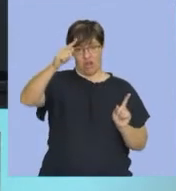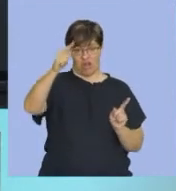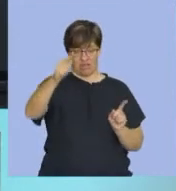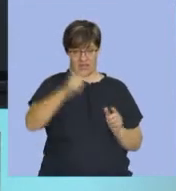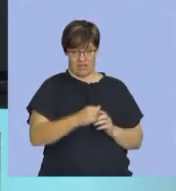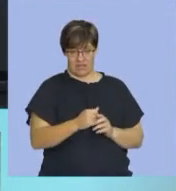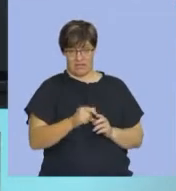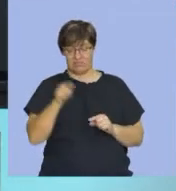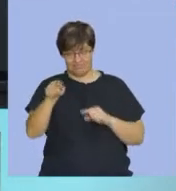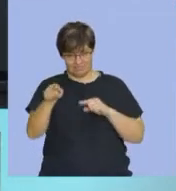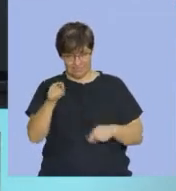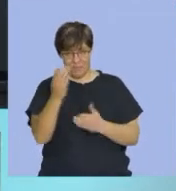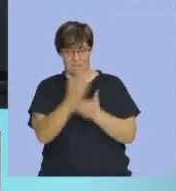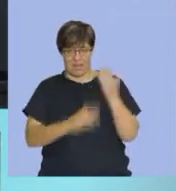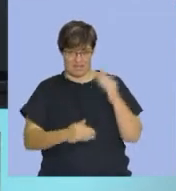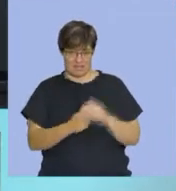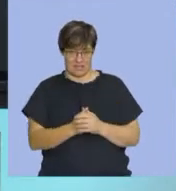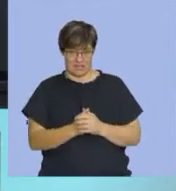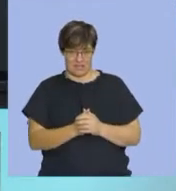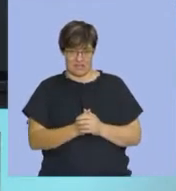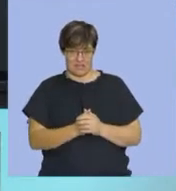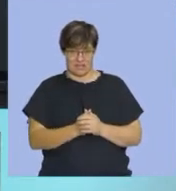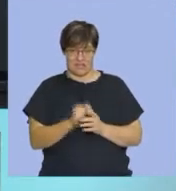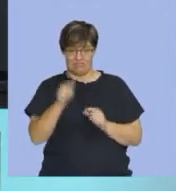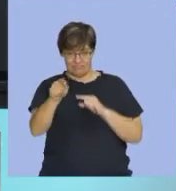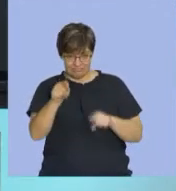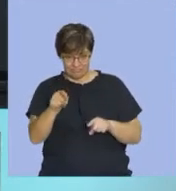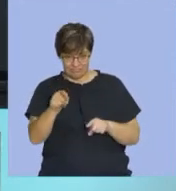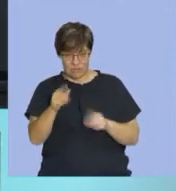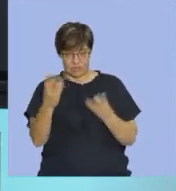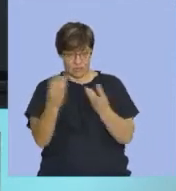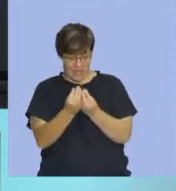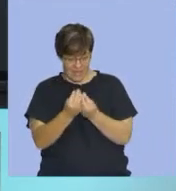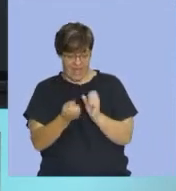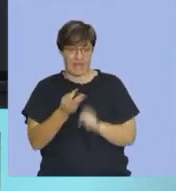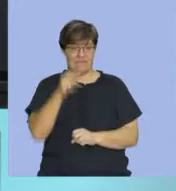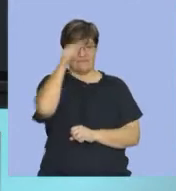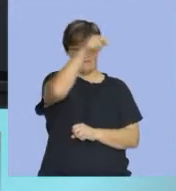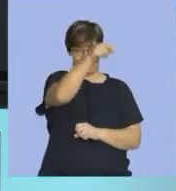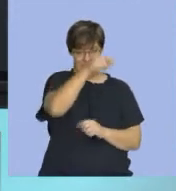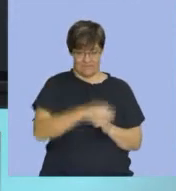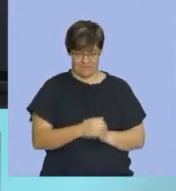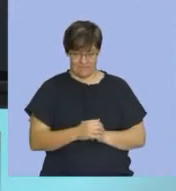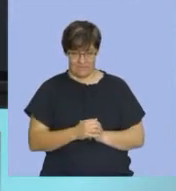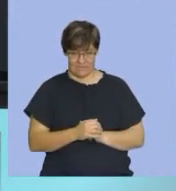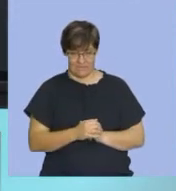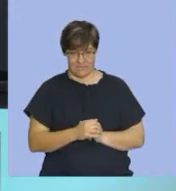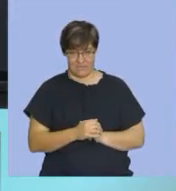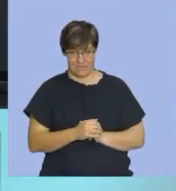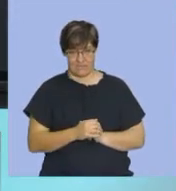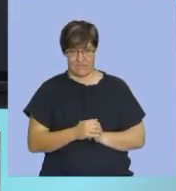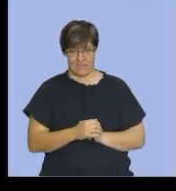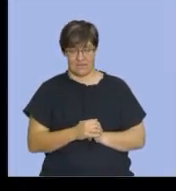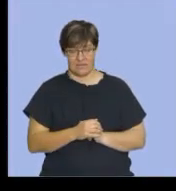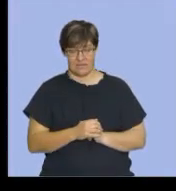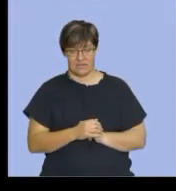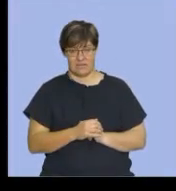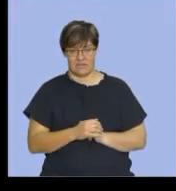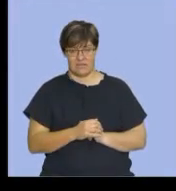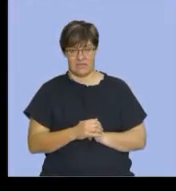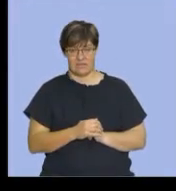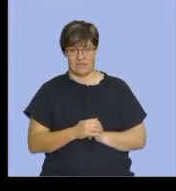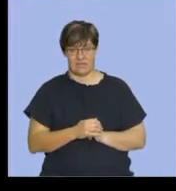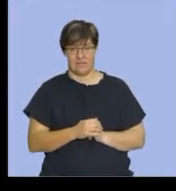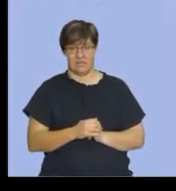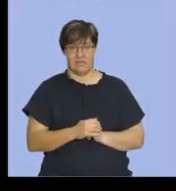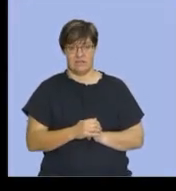F, okay? They're parts of it. Together they give you F, okay? Very, very important.